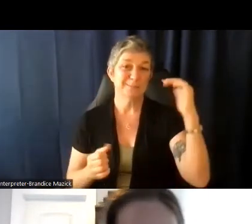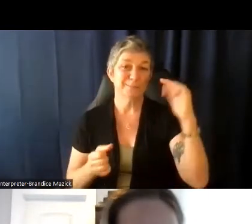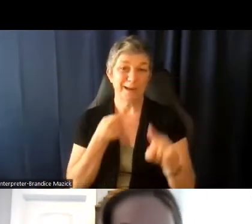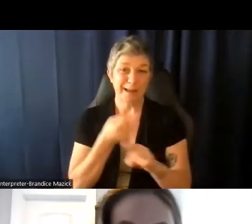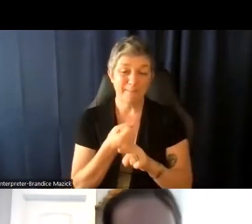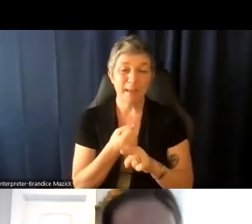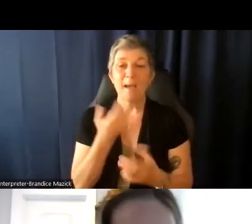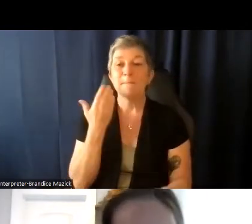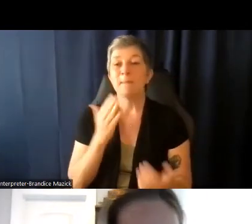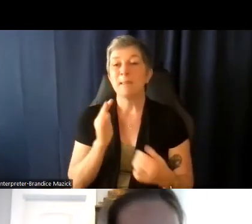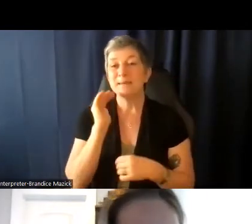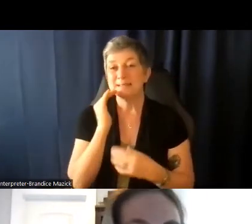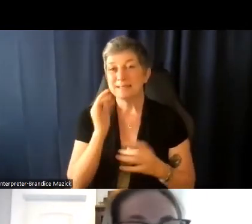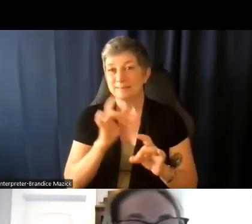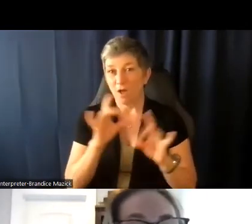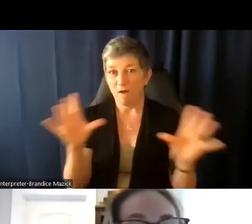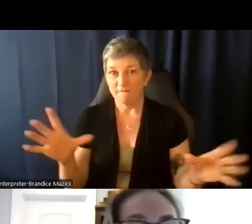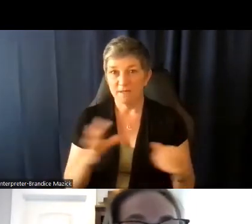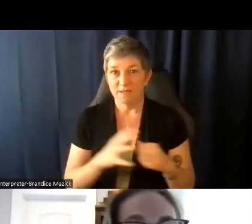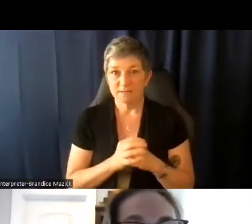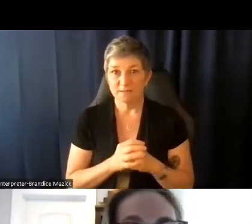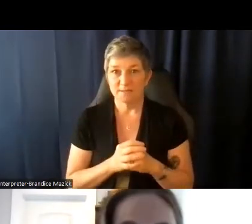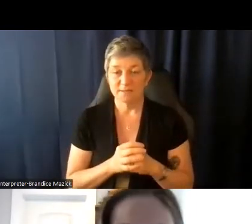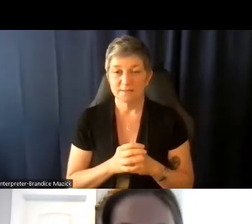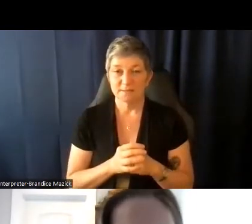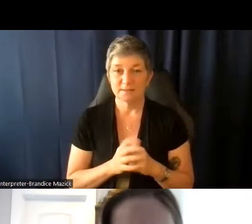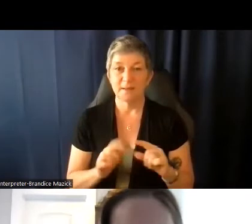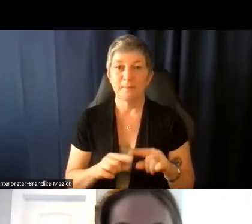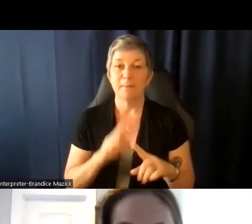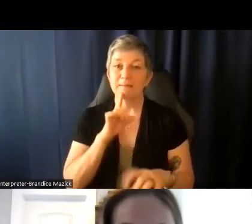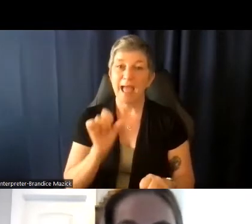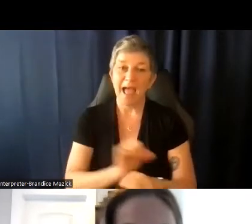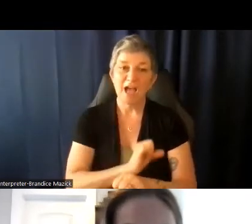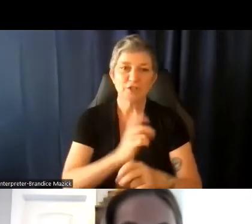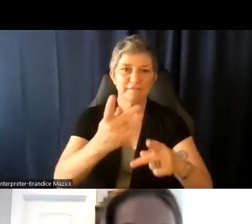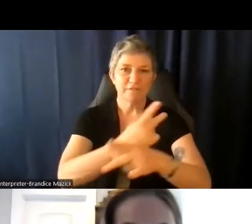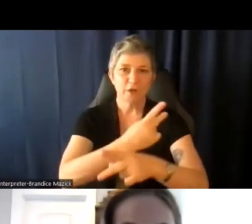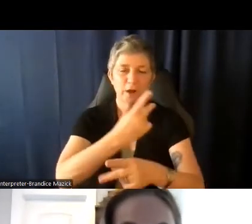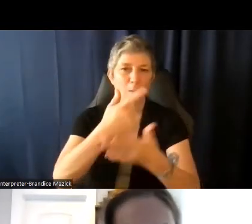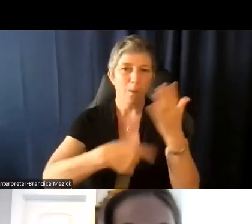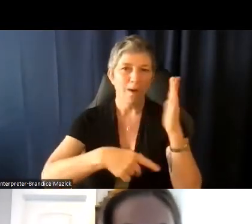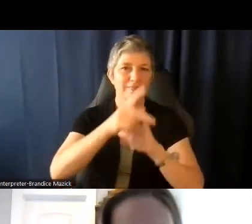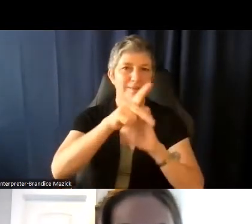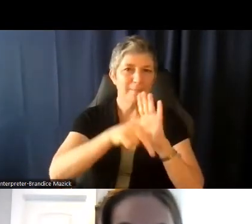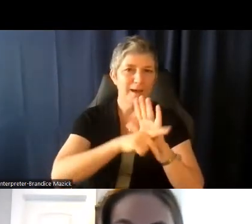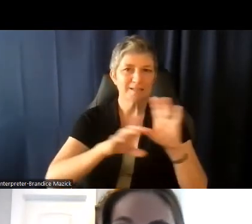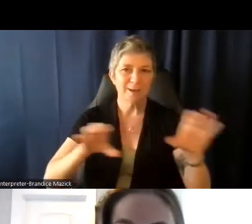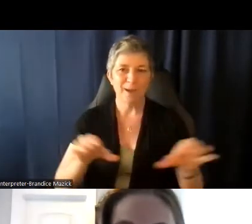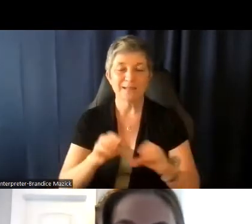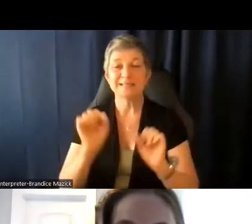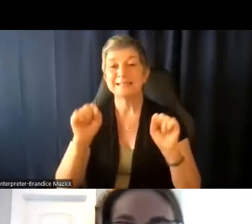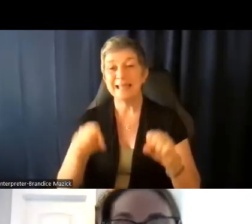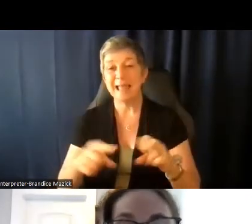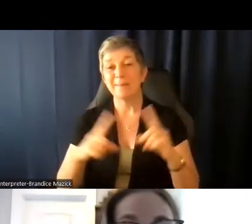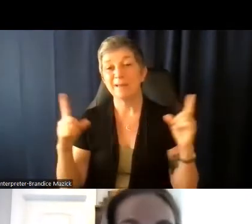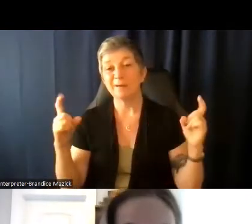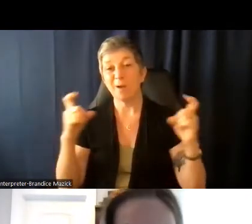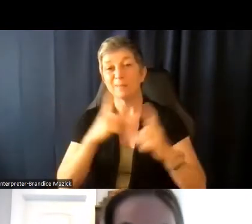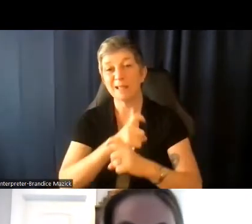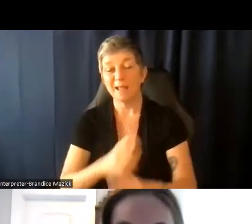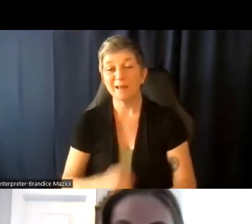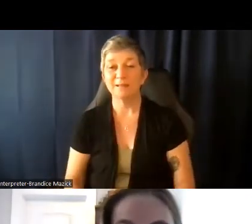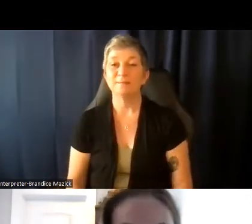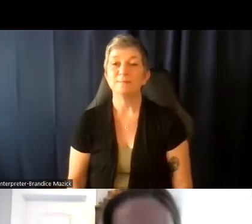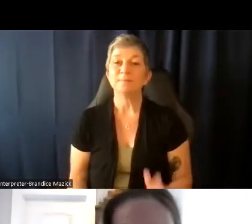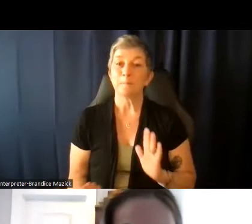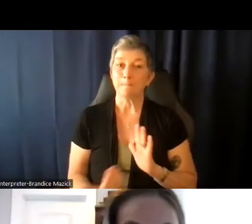seem pretty obvious, right? But actually figuring out what the policy or practice is can be complicated. A lot of